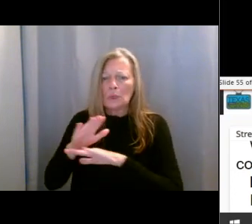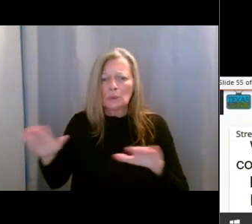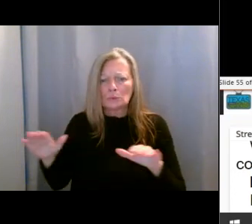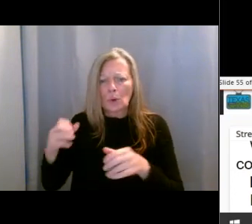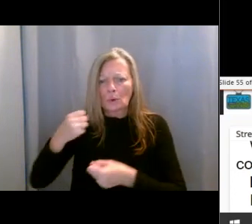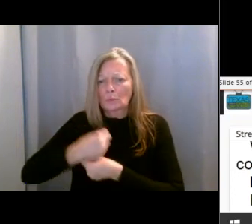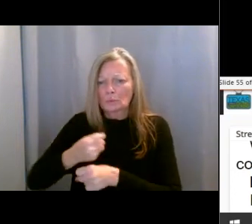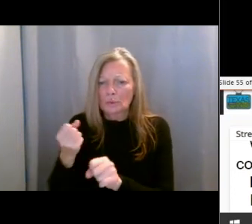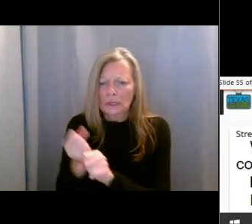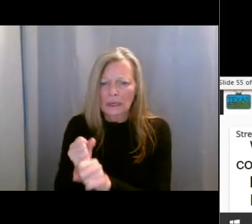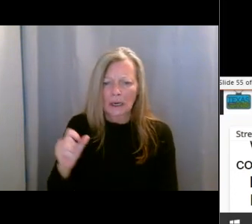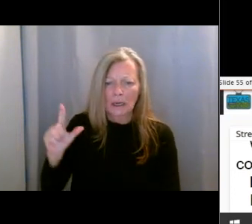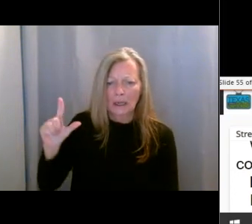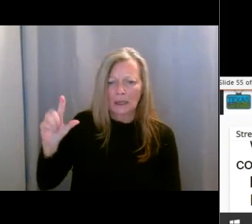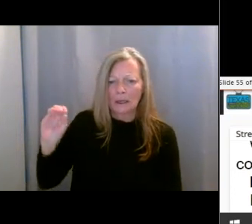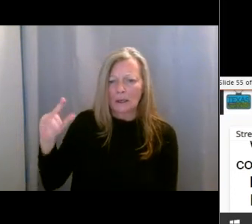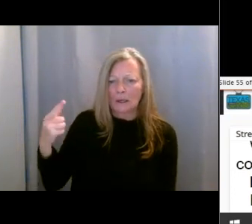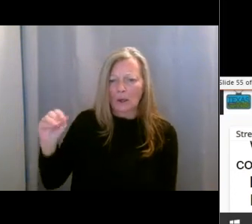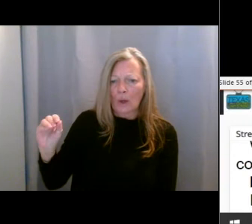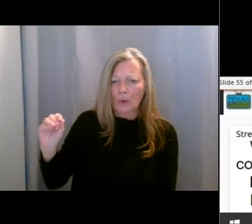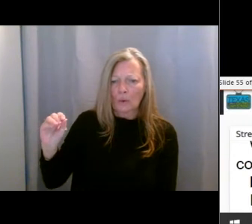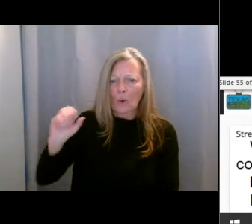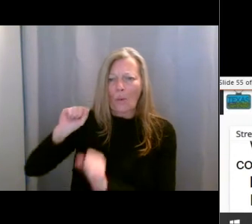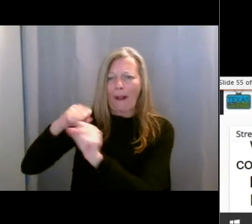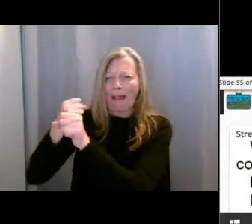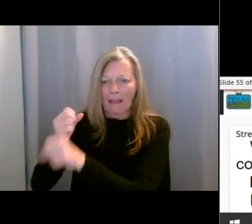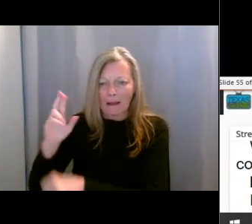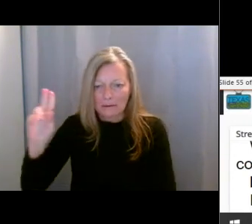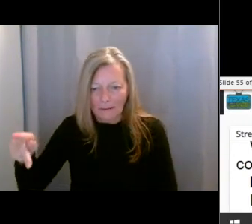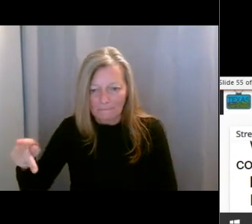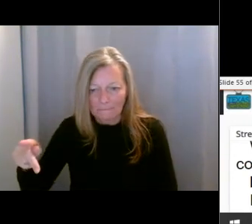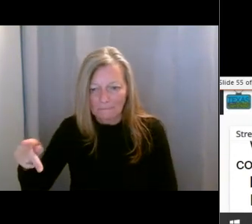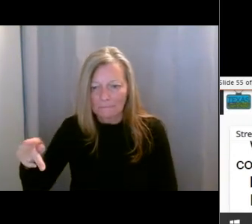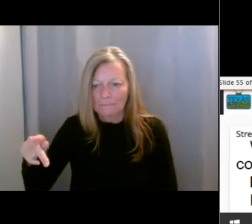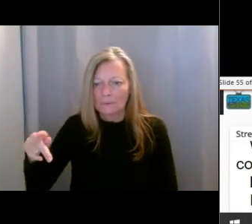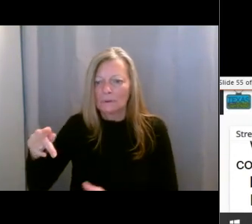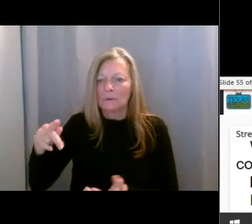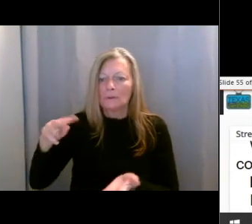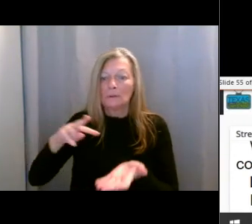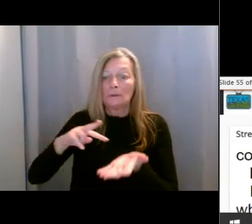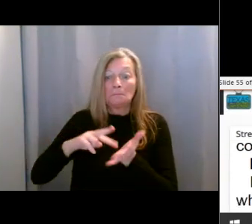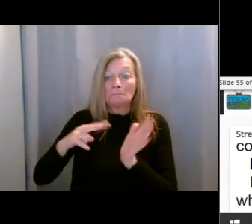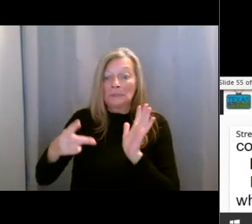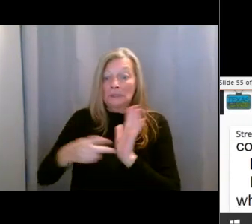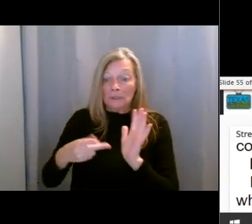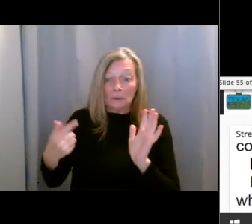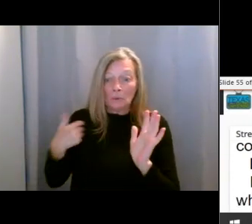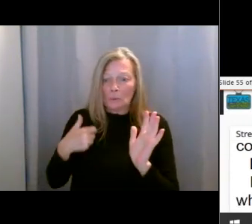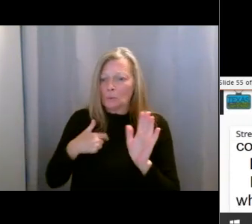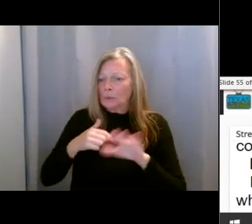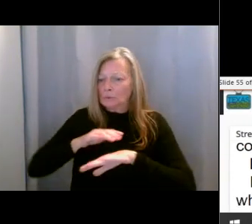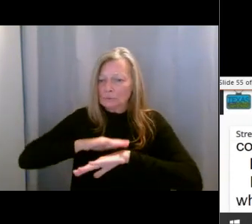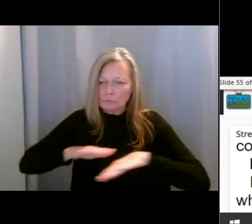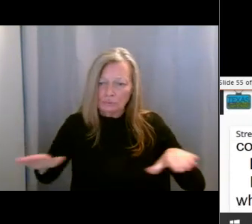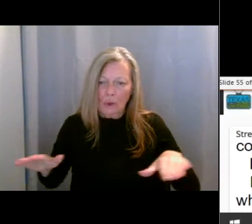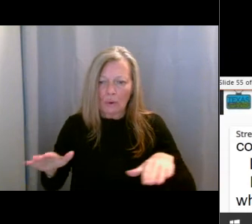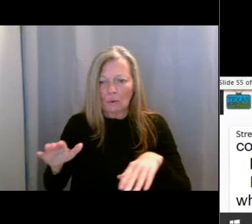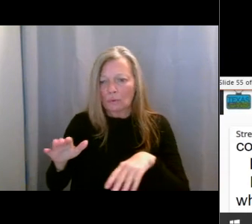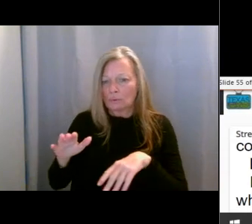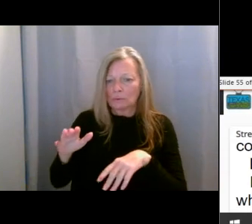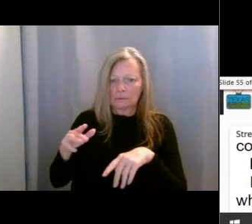have our logo and then the name of the program underneath it, and that's what this is. So we don't do logo lockups, so this is not brand